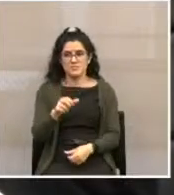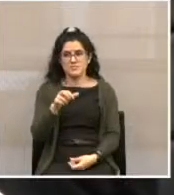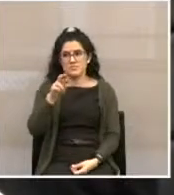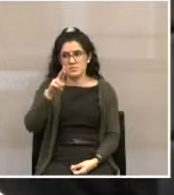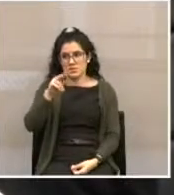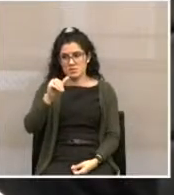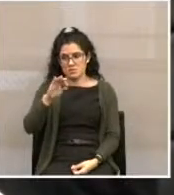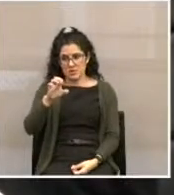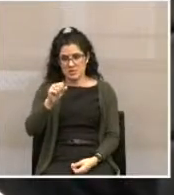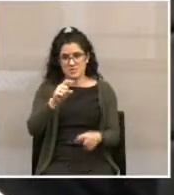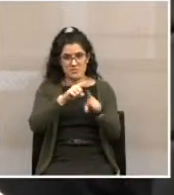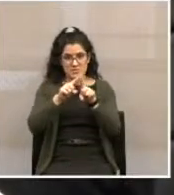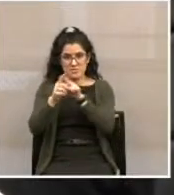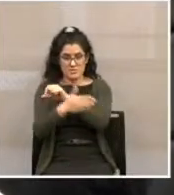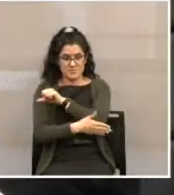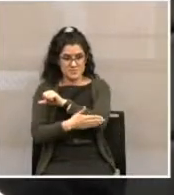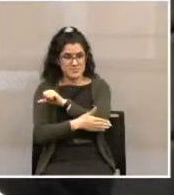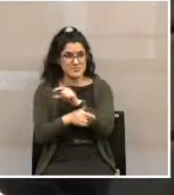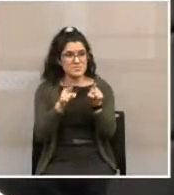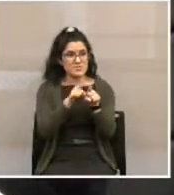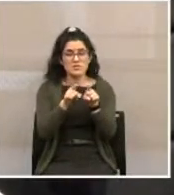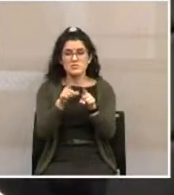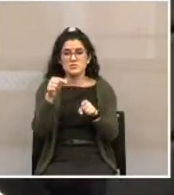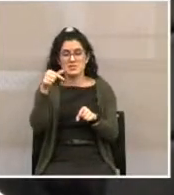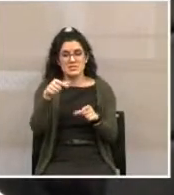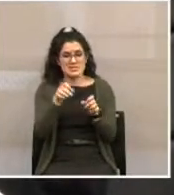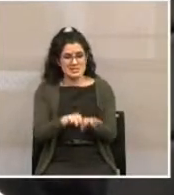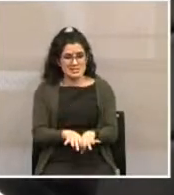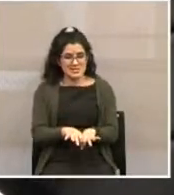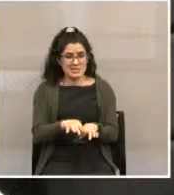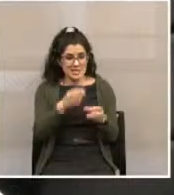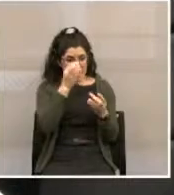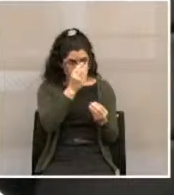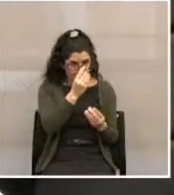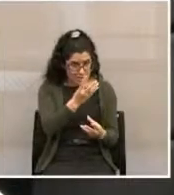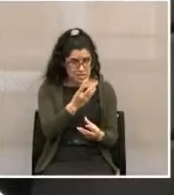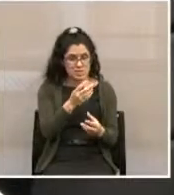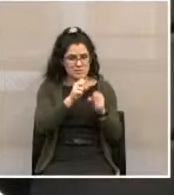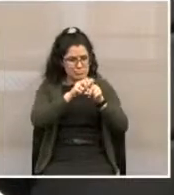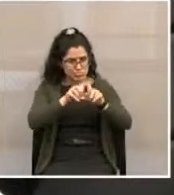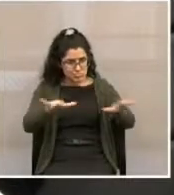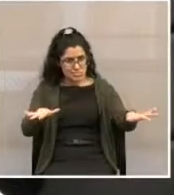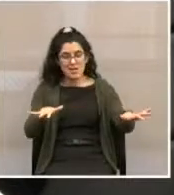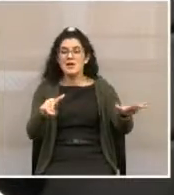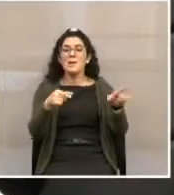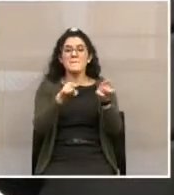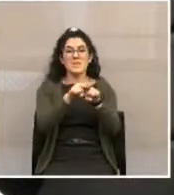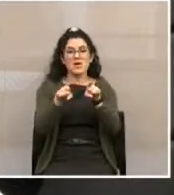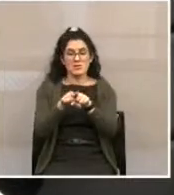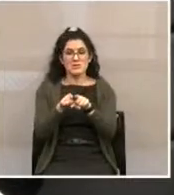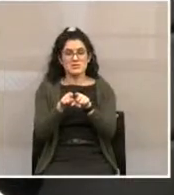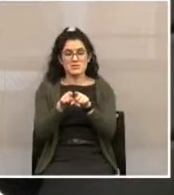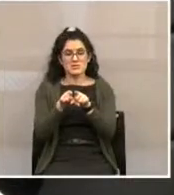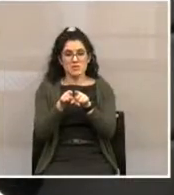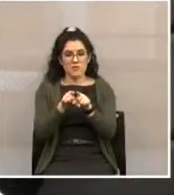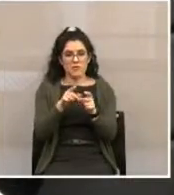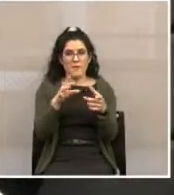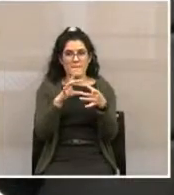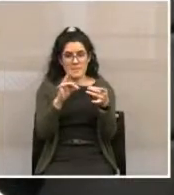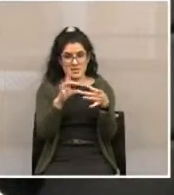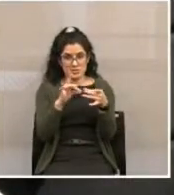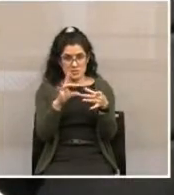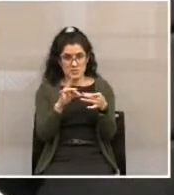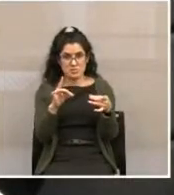Now, moreover, disinformation about this issue was spread not only via translated versions of QAnon messages, for